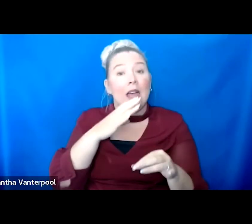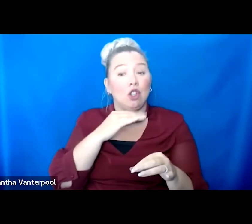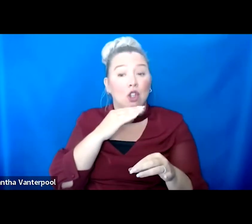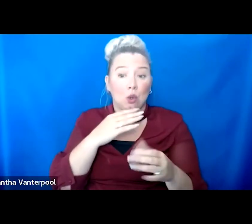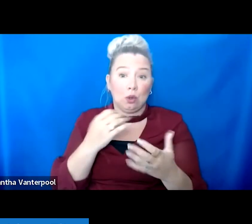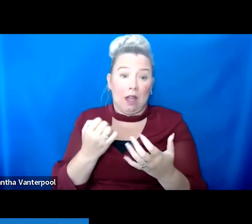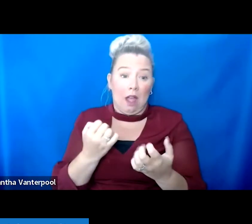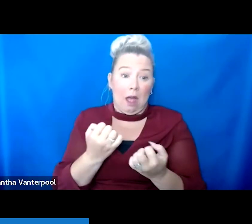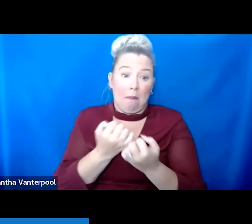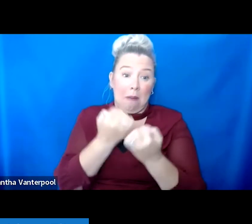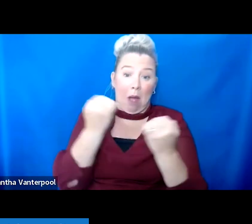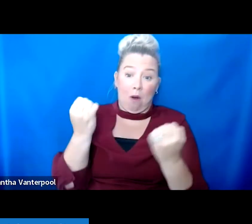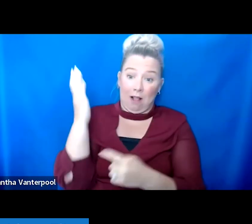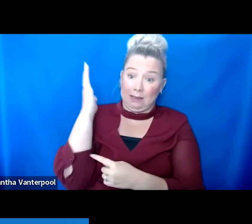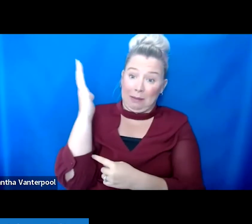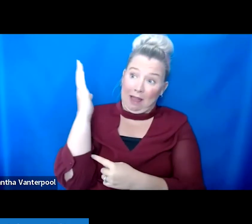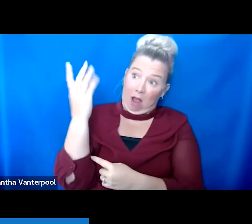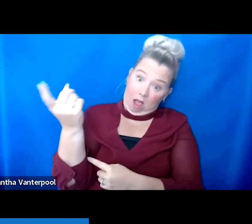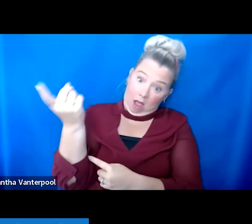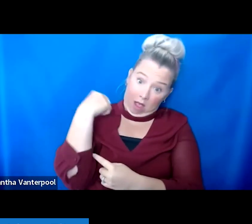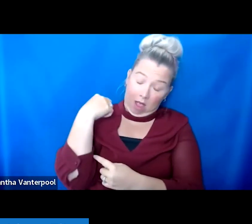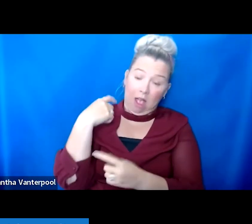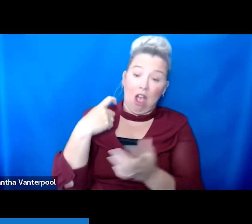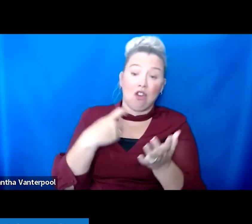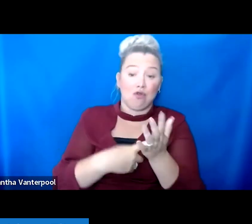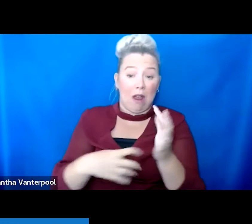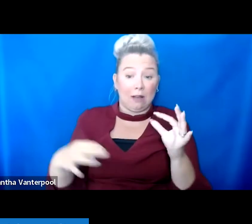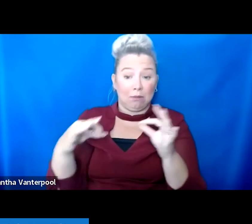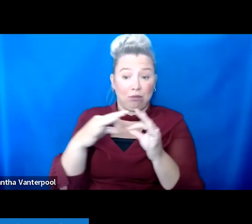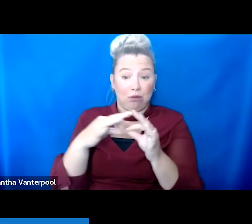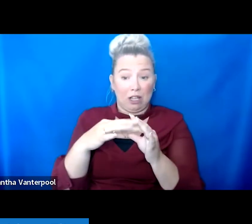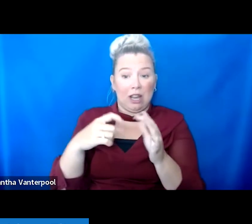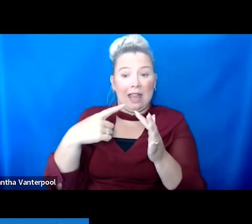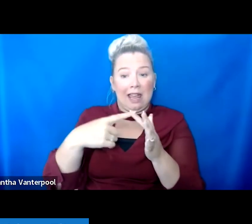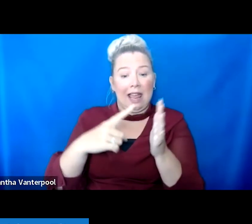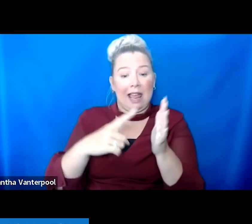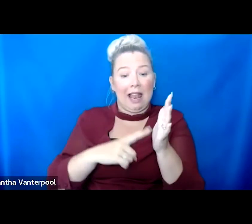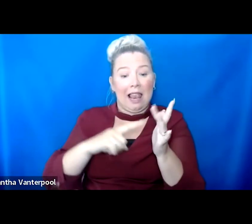powerful speaker to come to Redbridge, Eliza Fricker. She